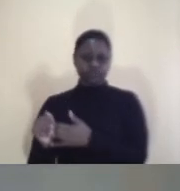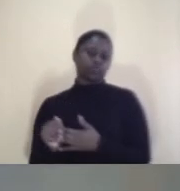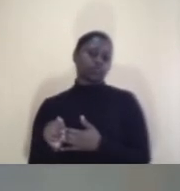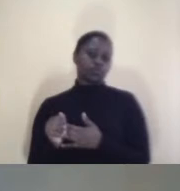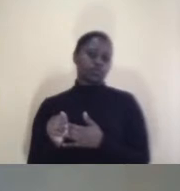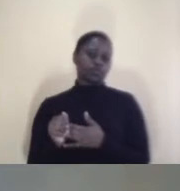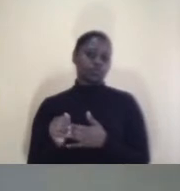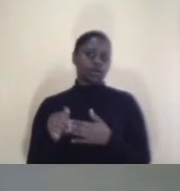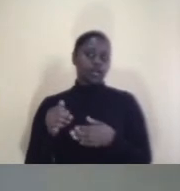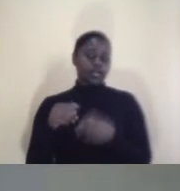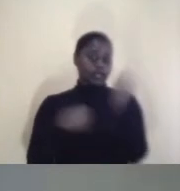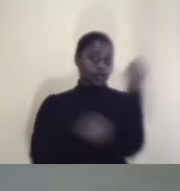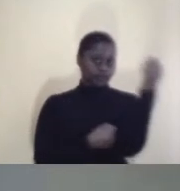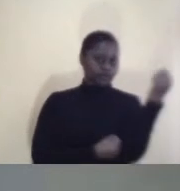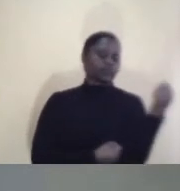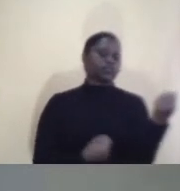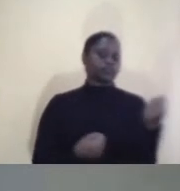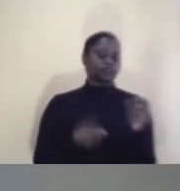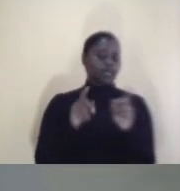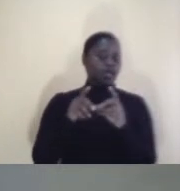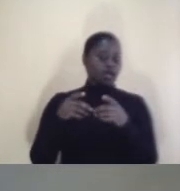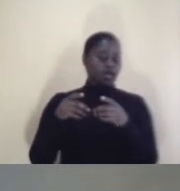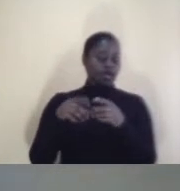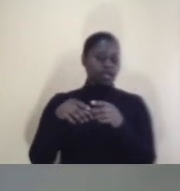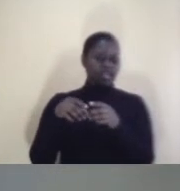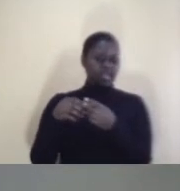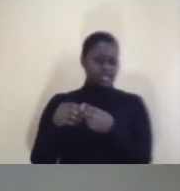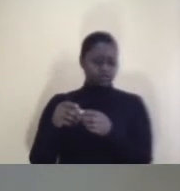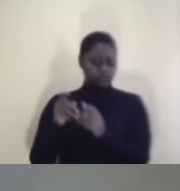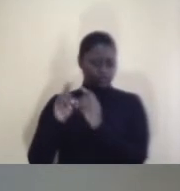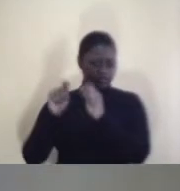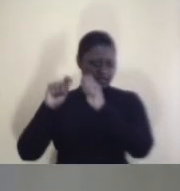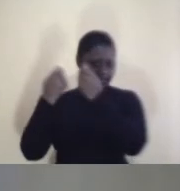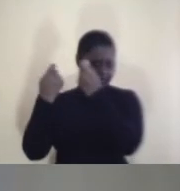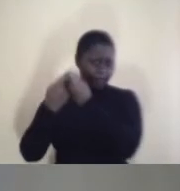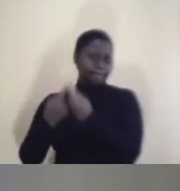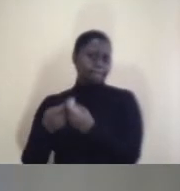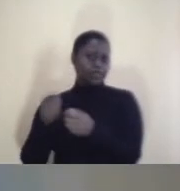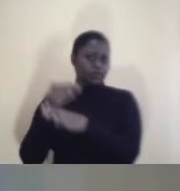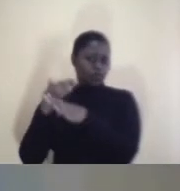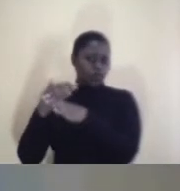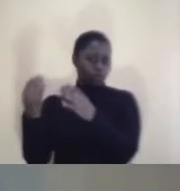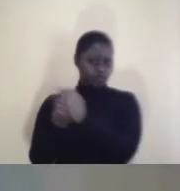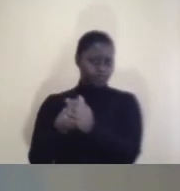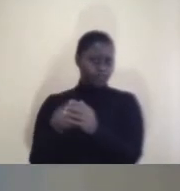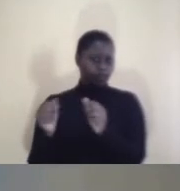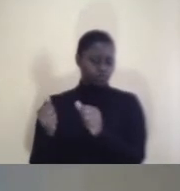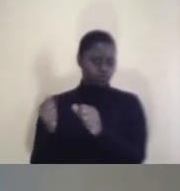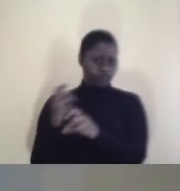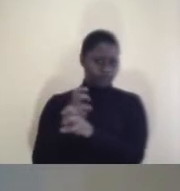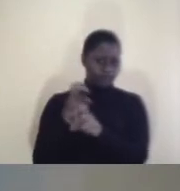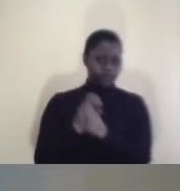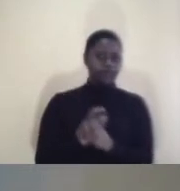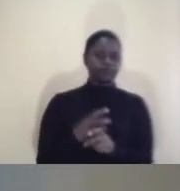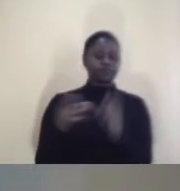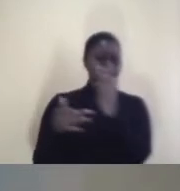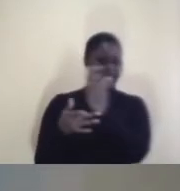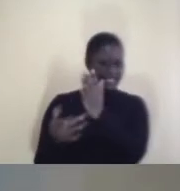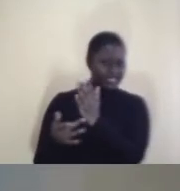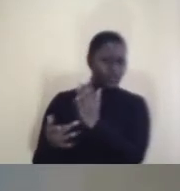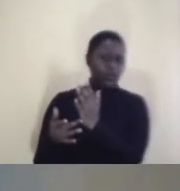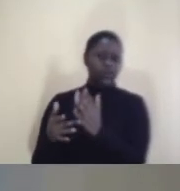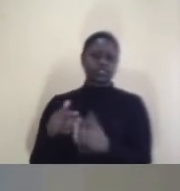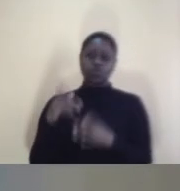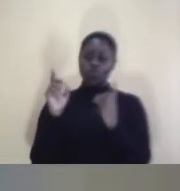leadership since taking office. Our chairperson has fairly executed her duties, and I hope this continues. I would also like to acknowledge the work that it was